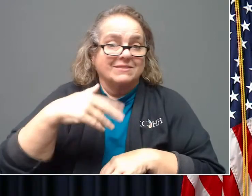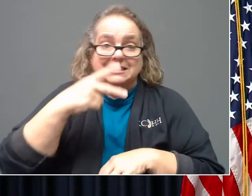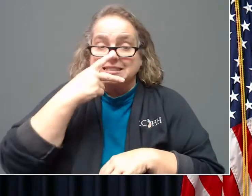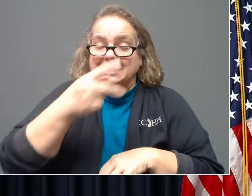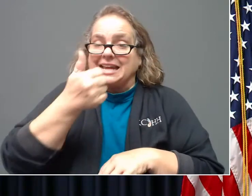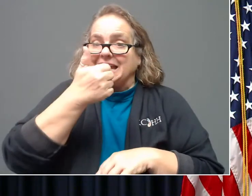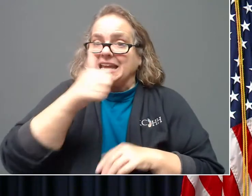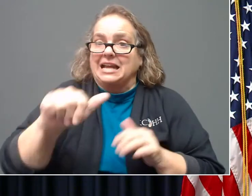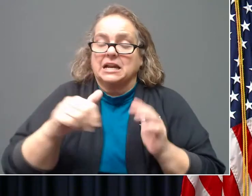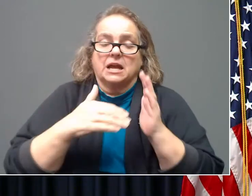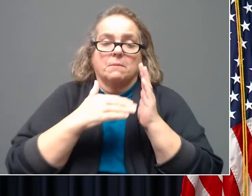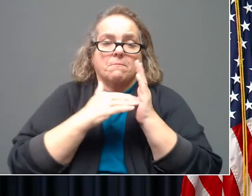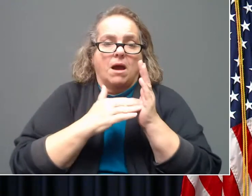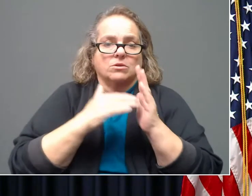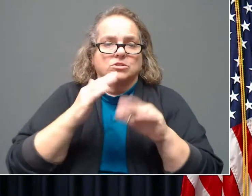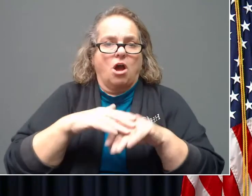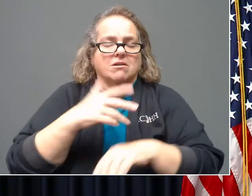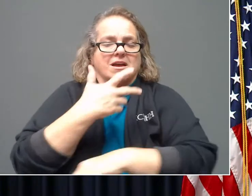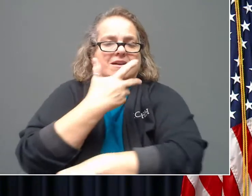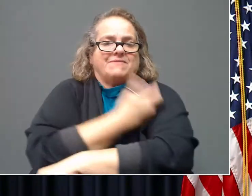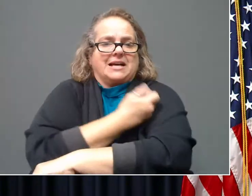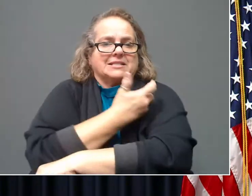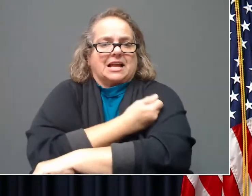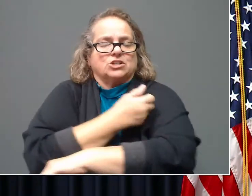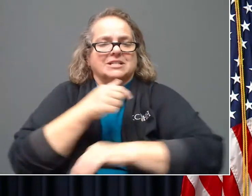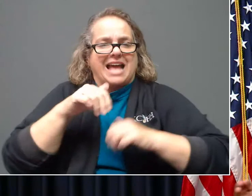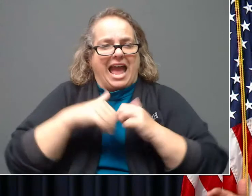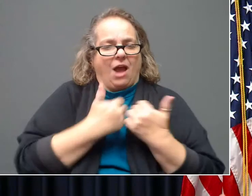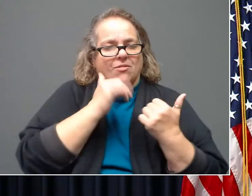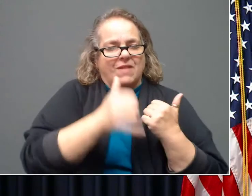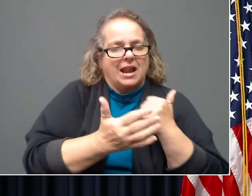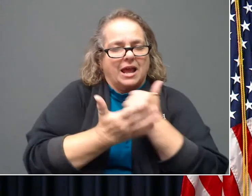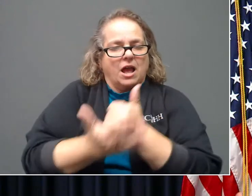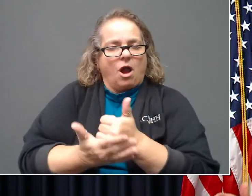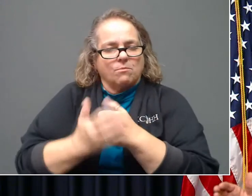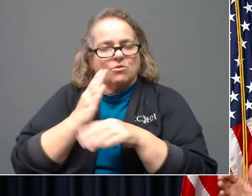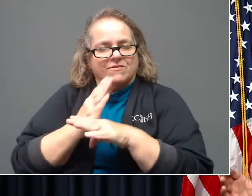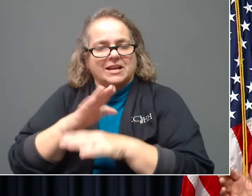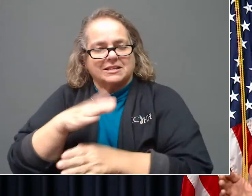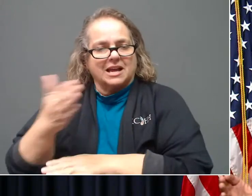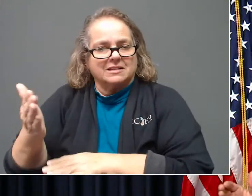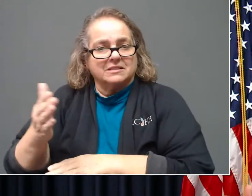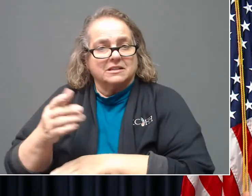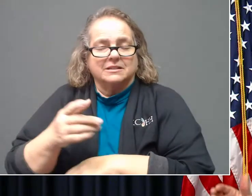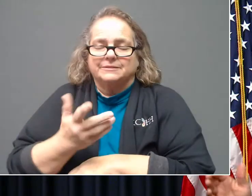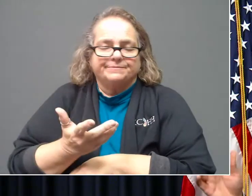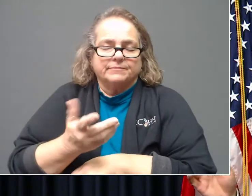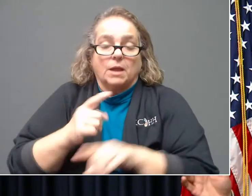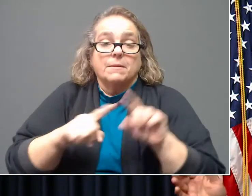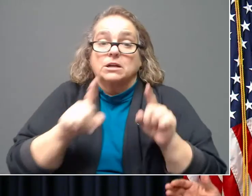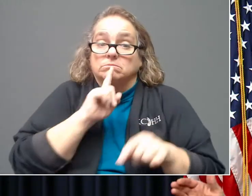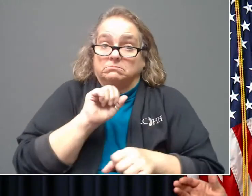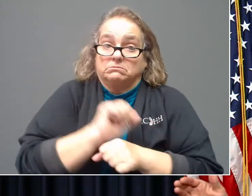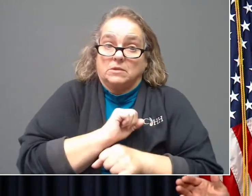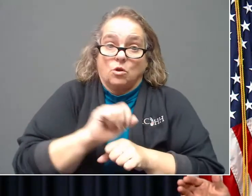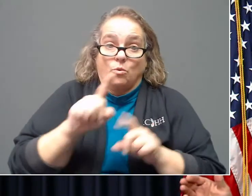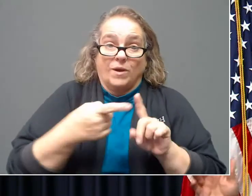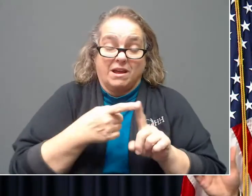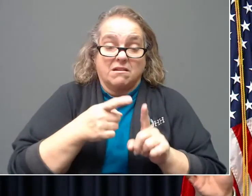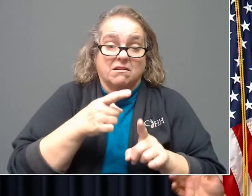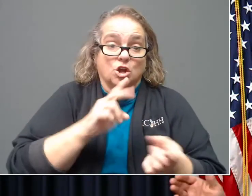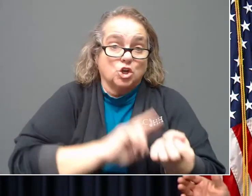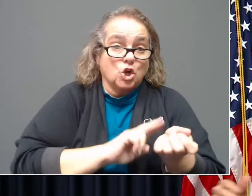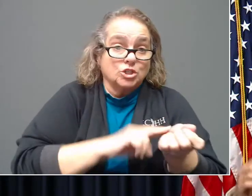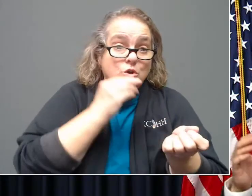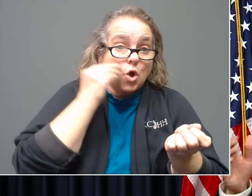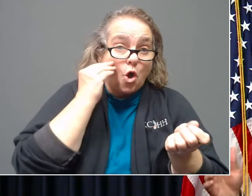on vaccination, but certainly when long-term care, for instance, is through their second round, about 10 days